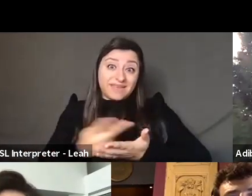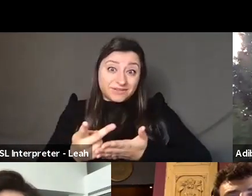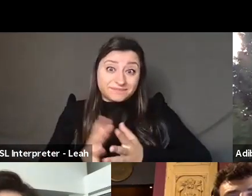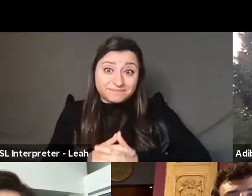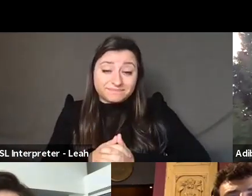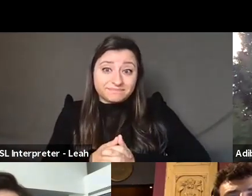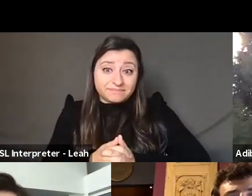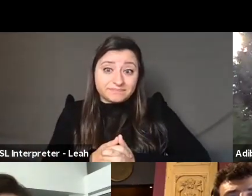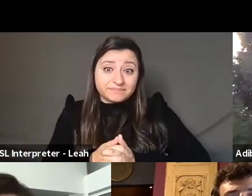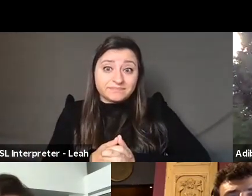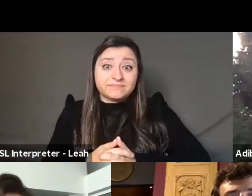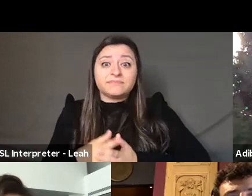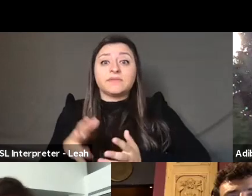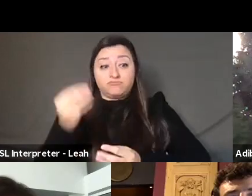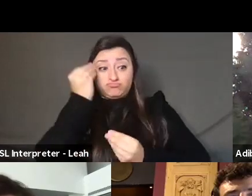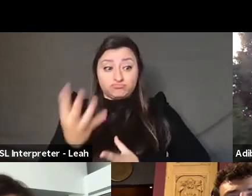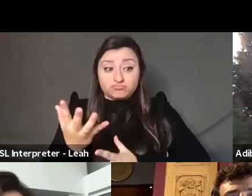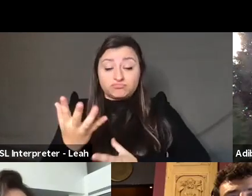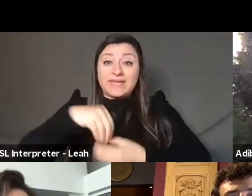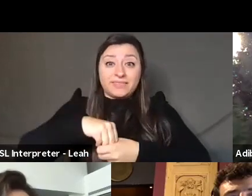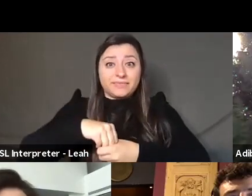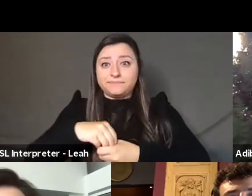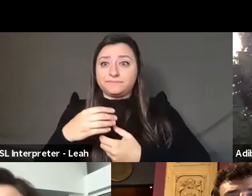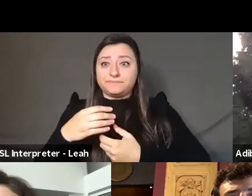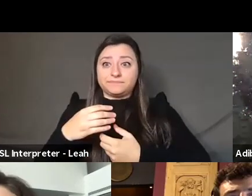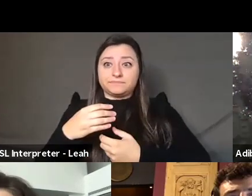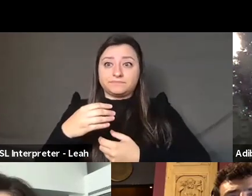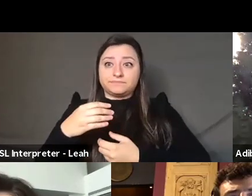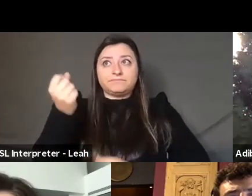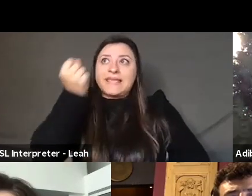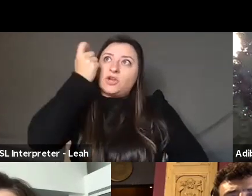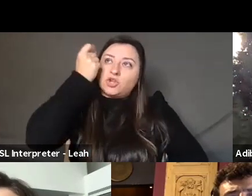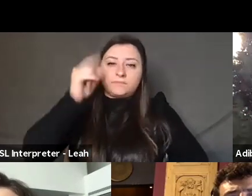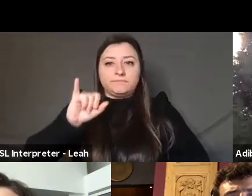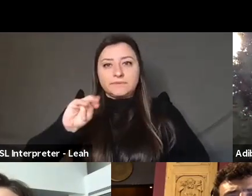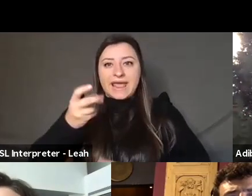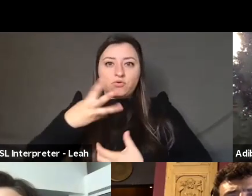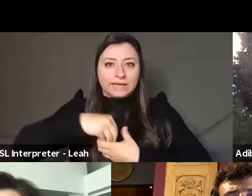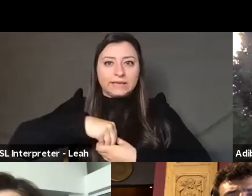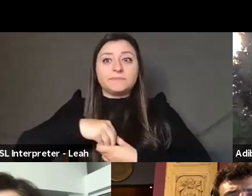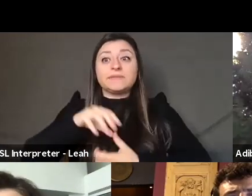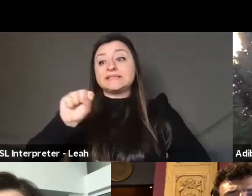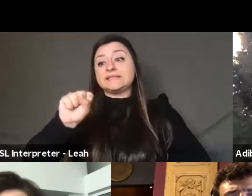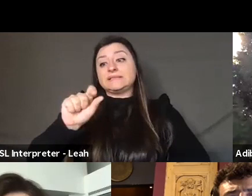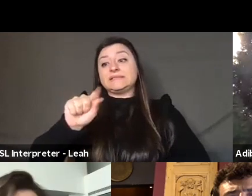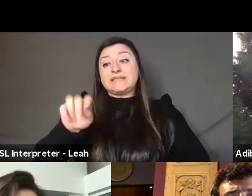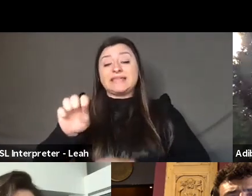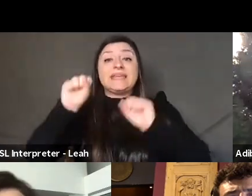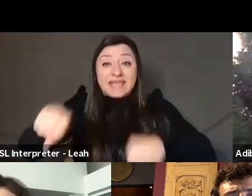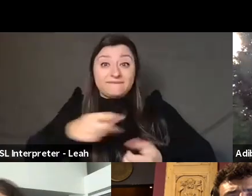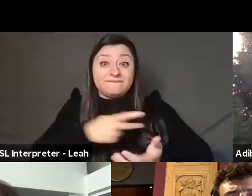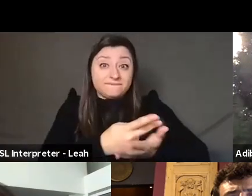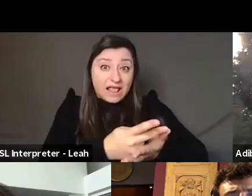the bat, let me affirm in the name of intellectual integrity that states can fail